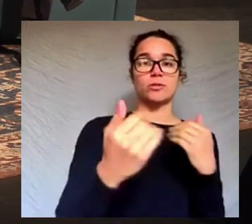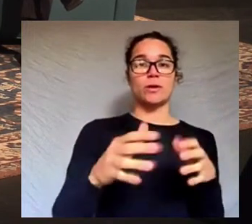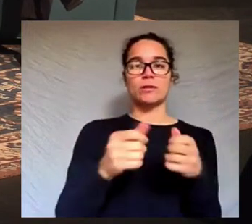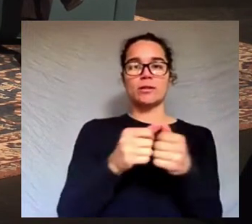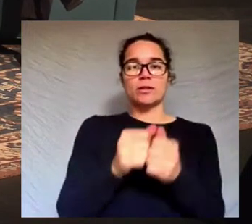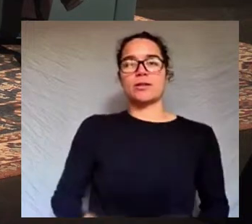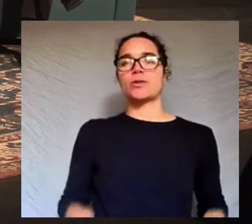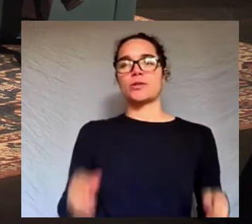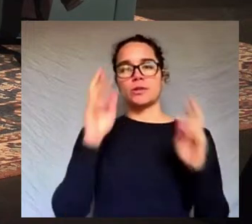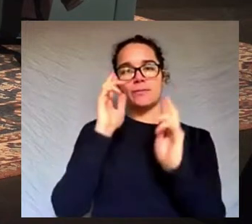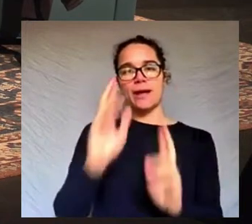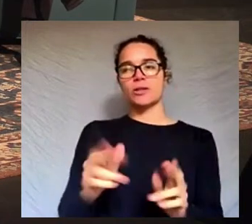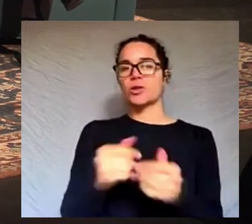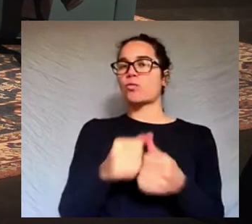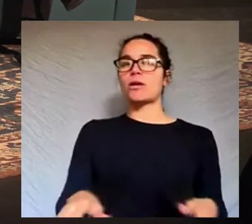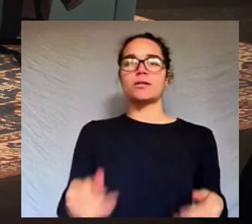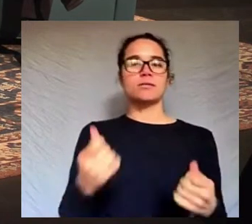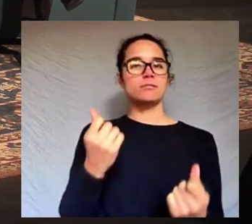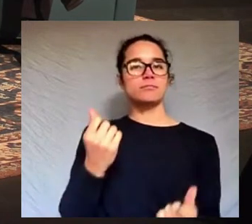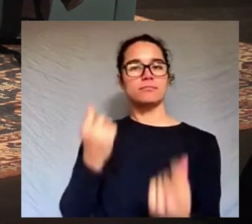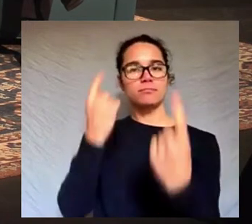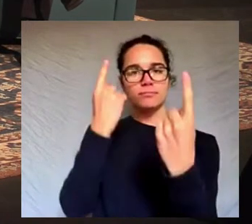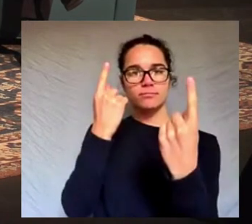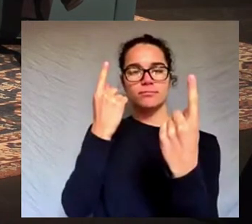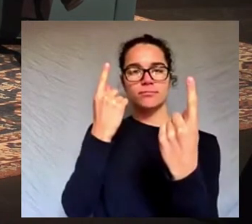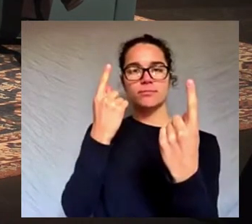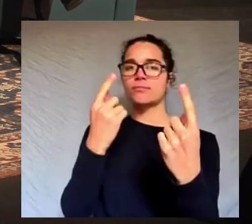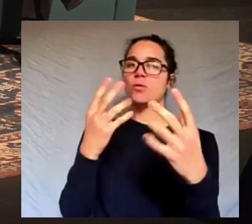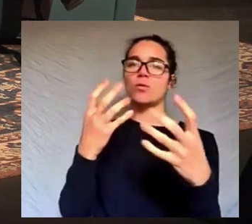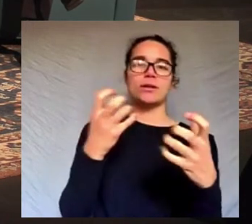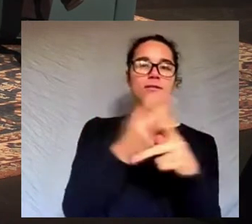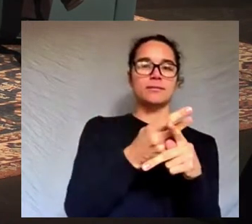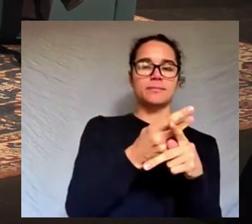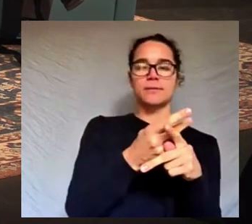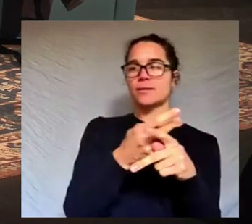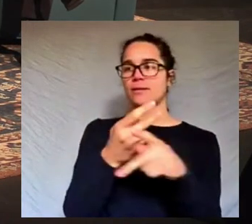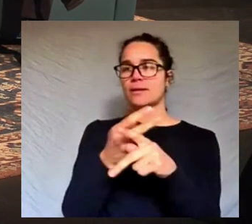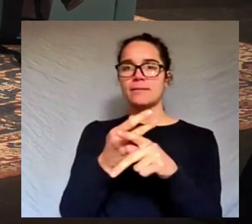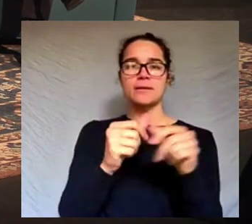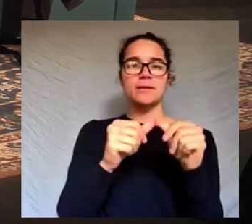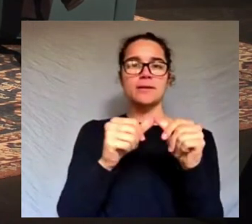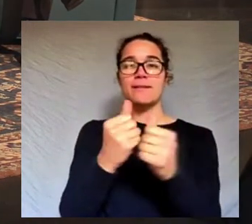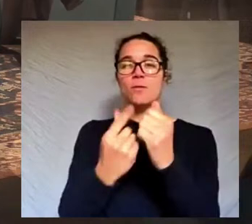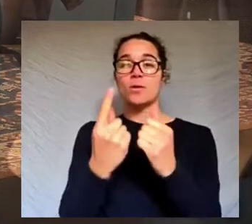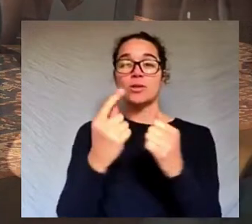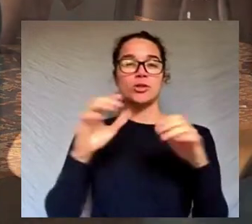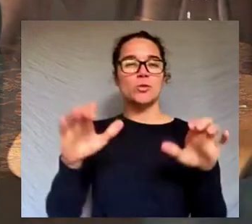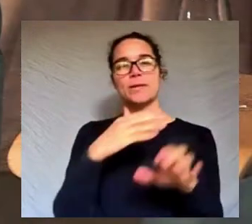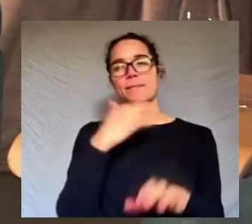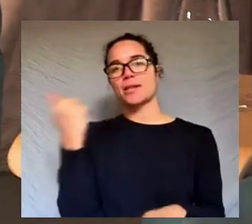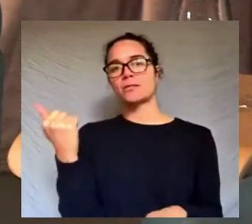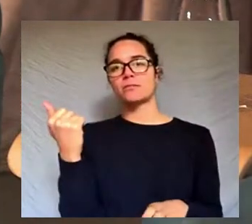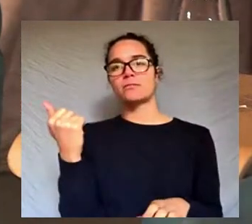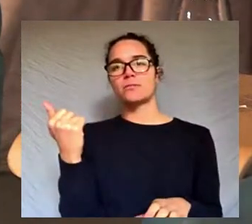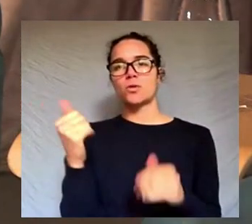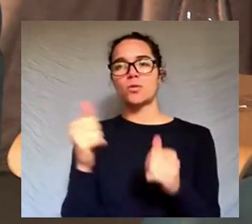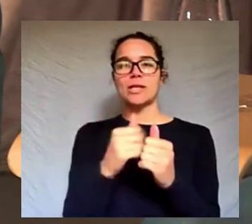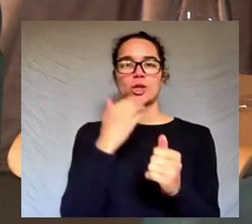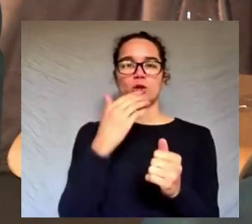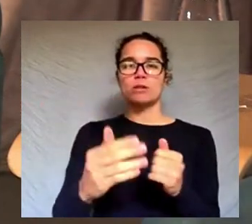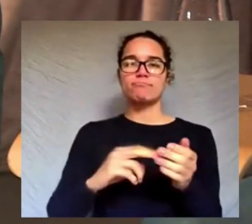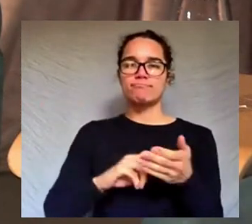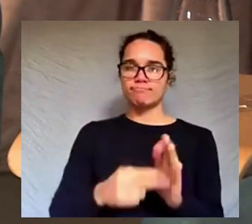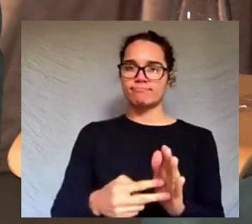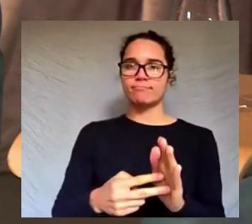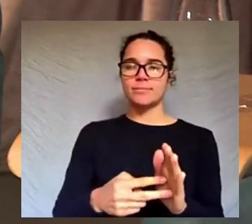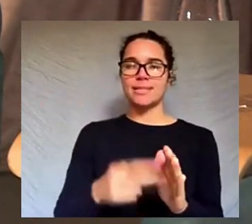an understanding that each of us is operating in good faith. And I think the public discourse has lost some